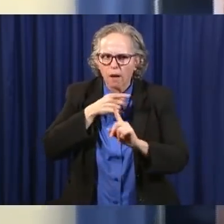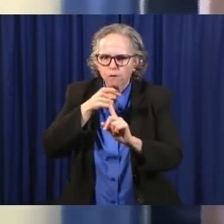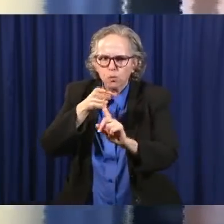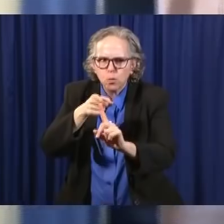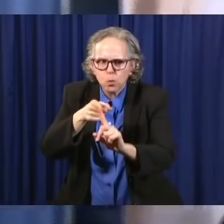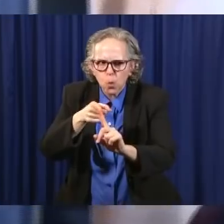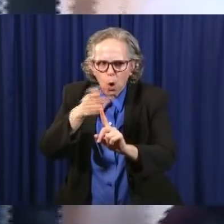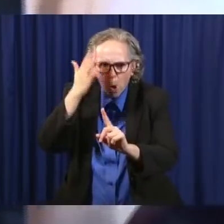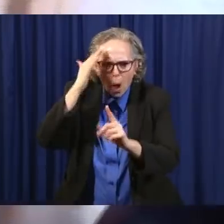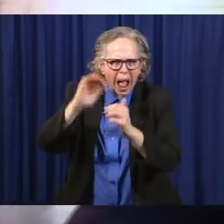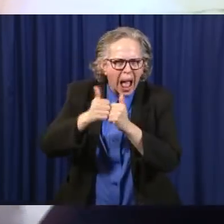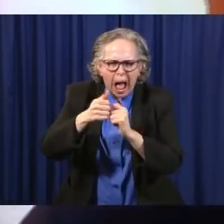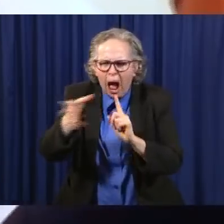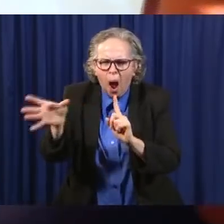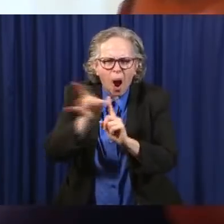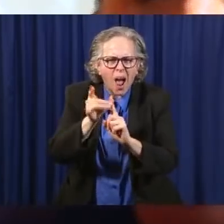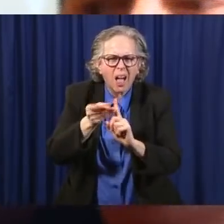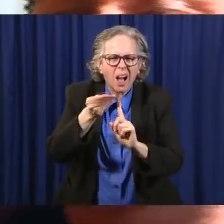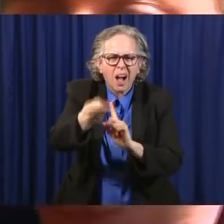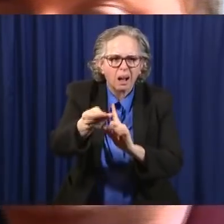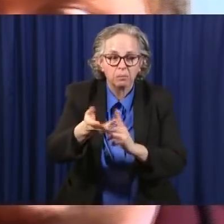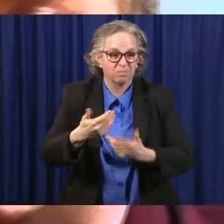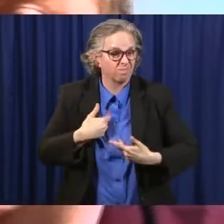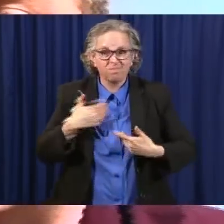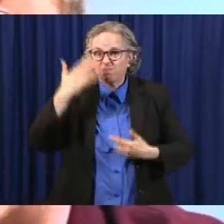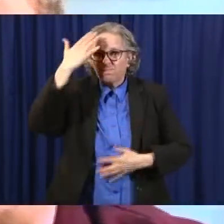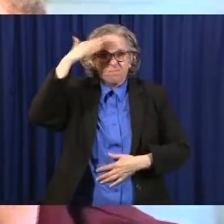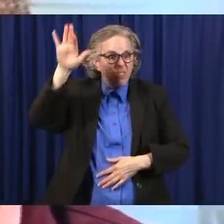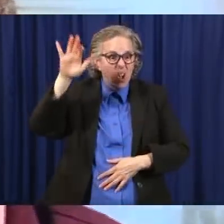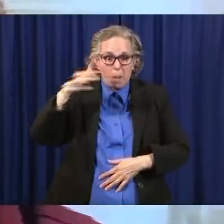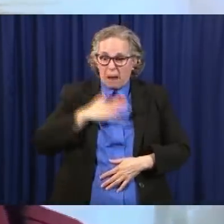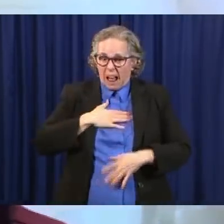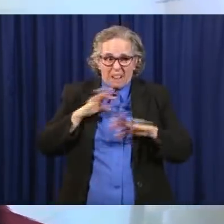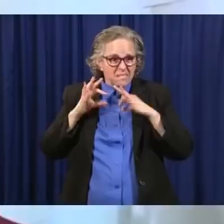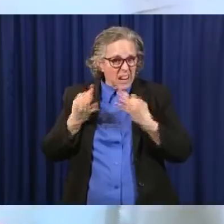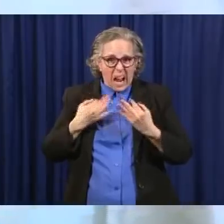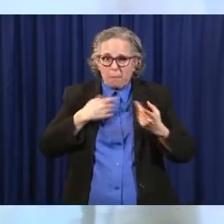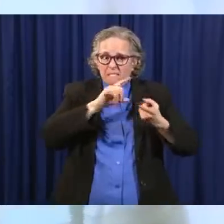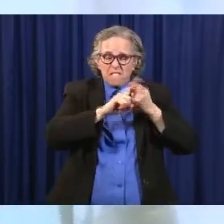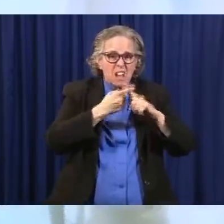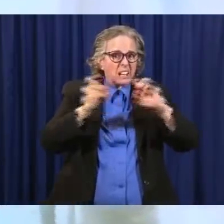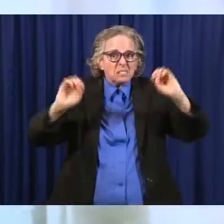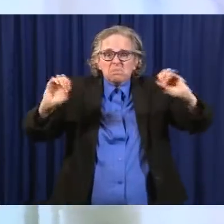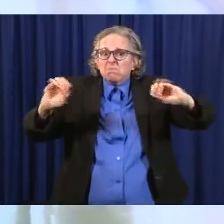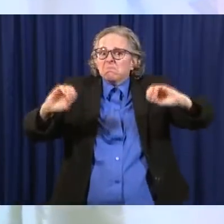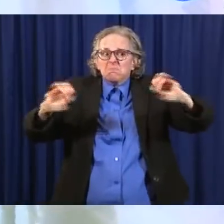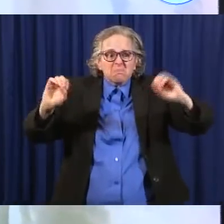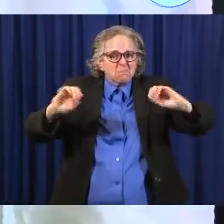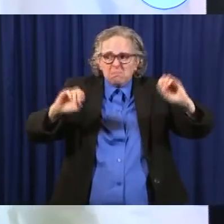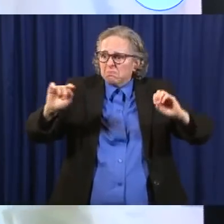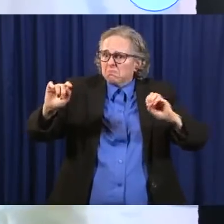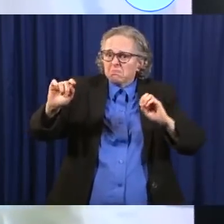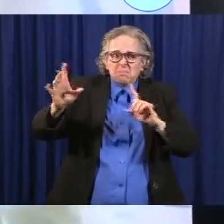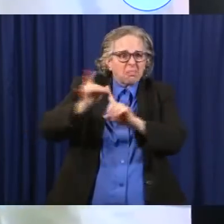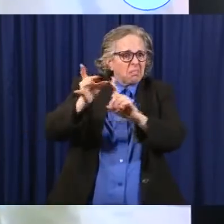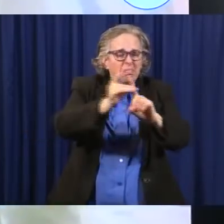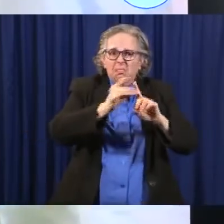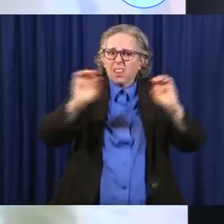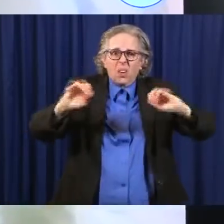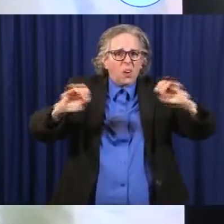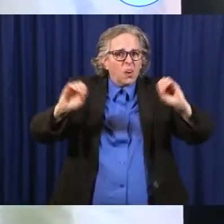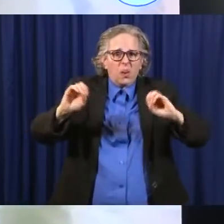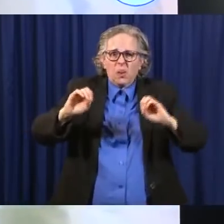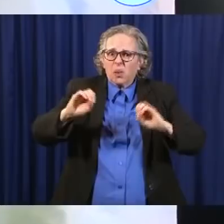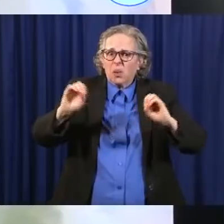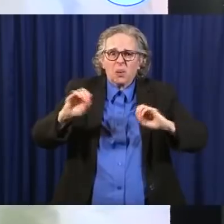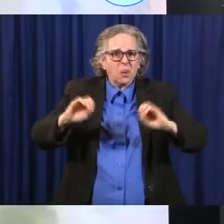Yeah, no, I heard family-wise and friends, no one that I've known has had it or had it prior to me